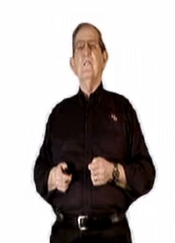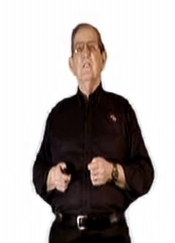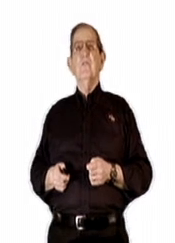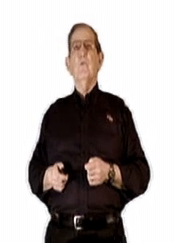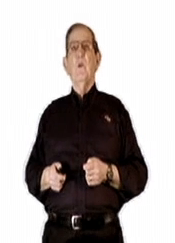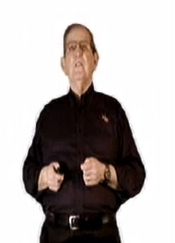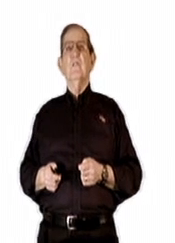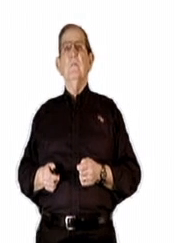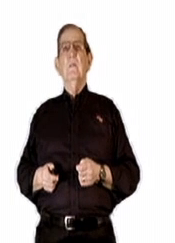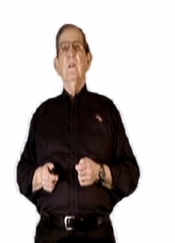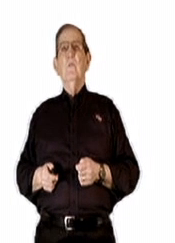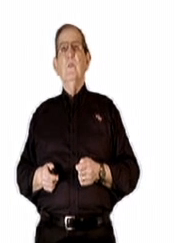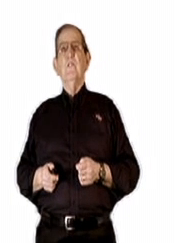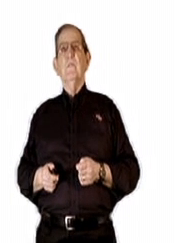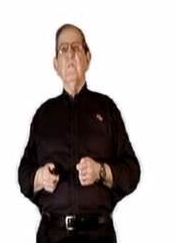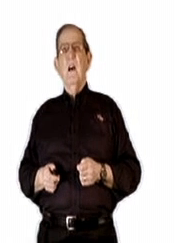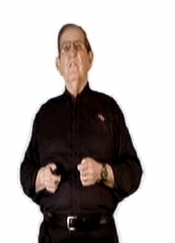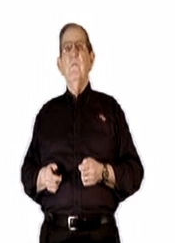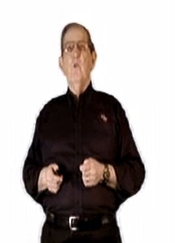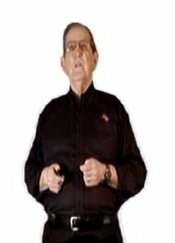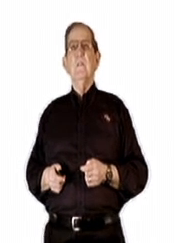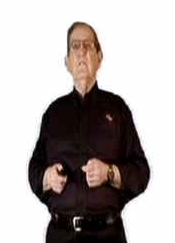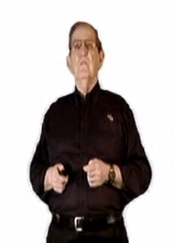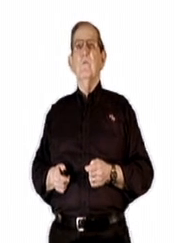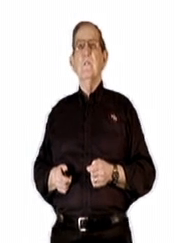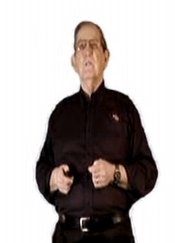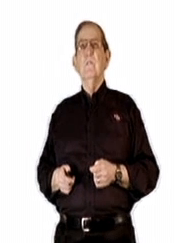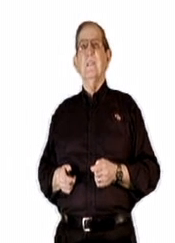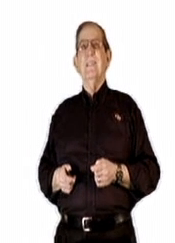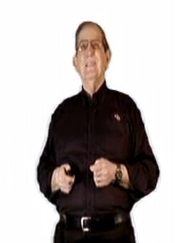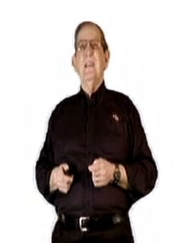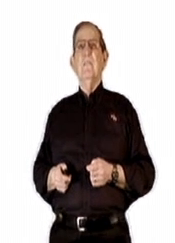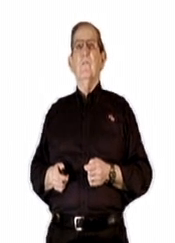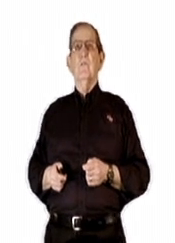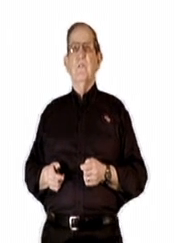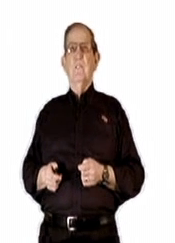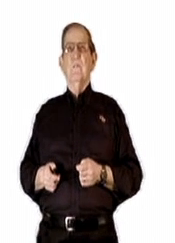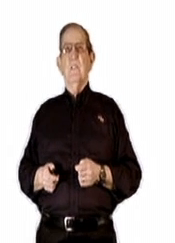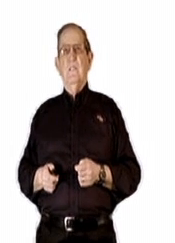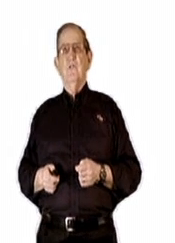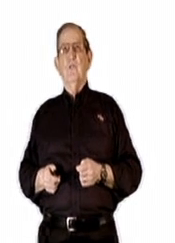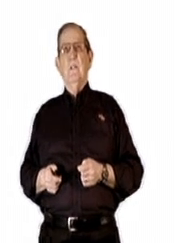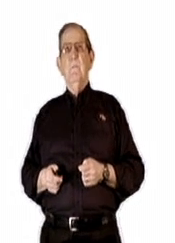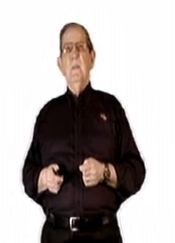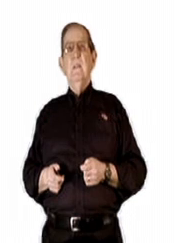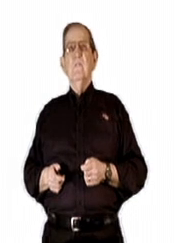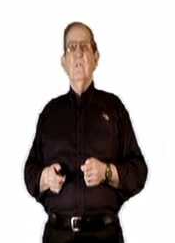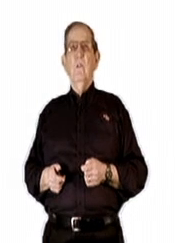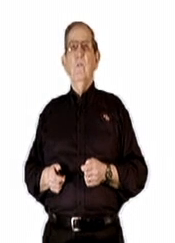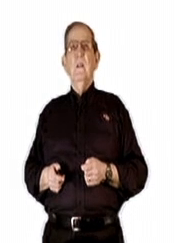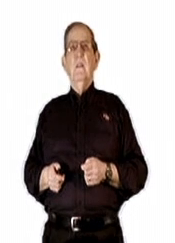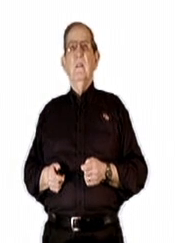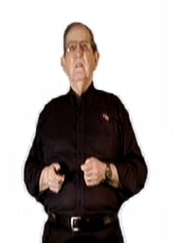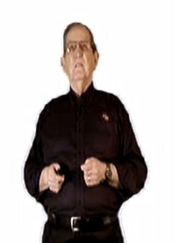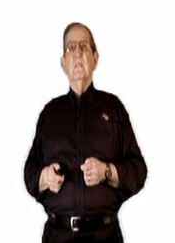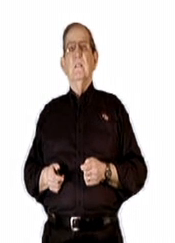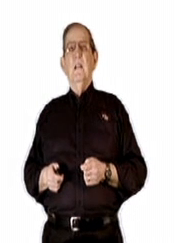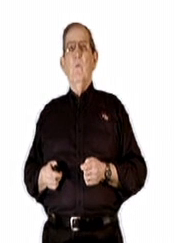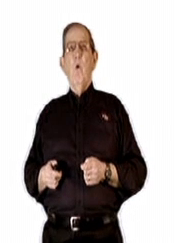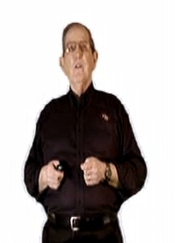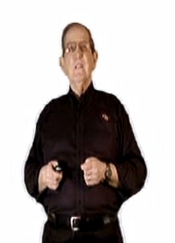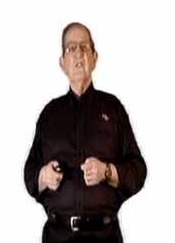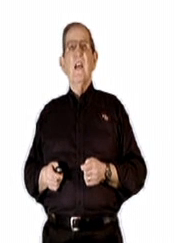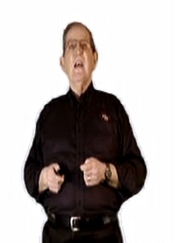hazardous situation which, if not avoided, could result in death or serious injury. So